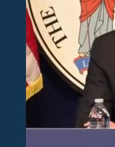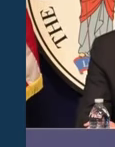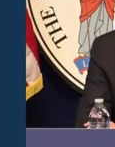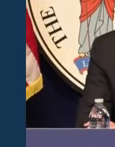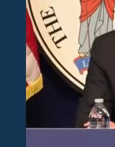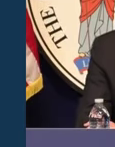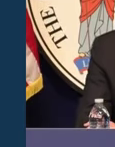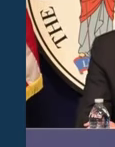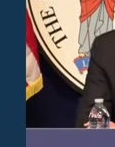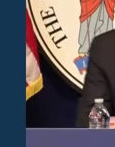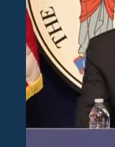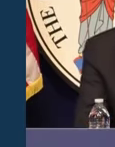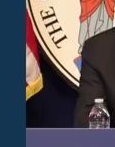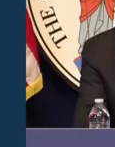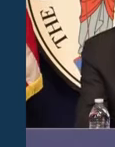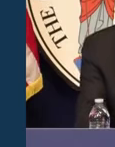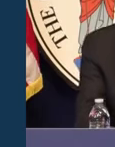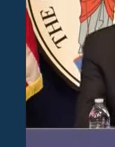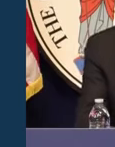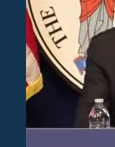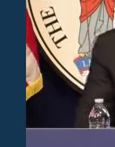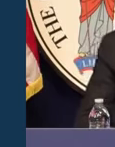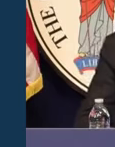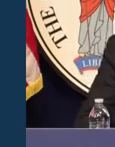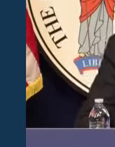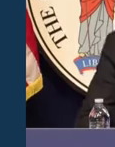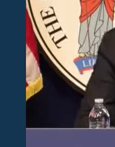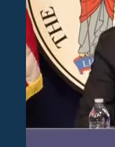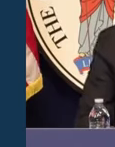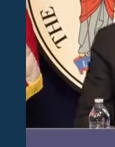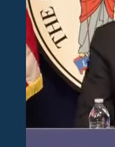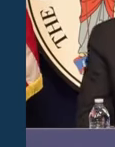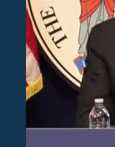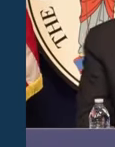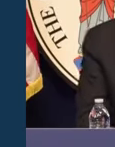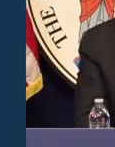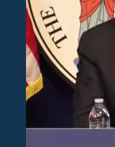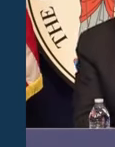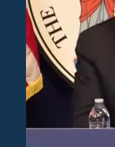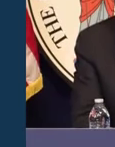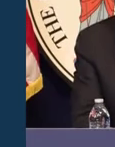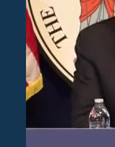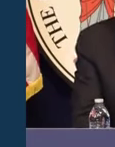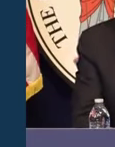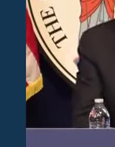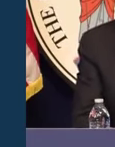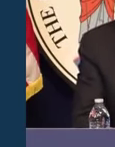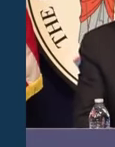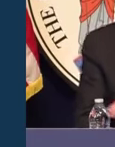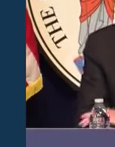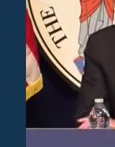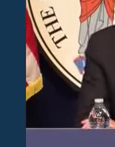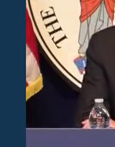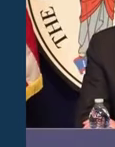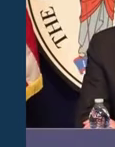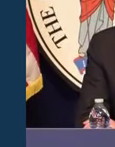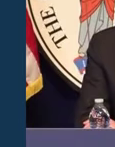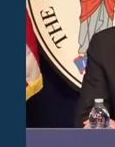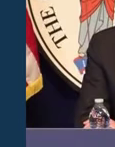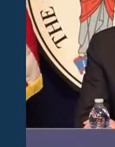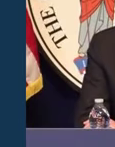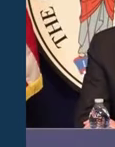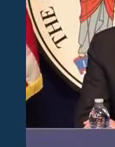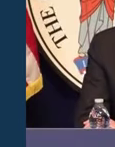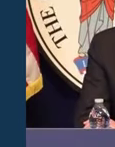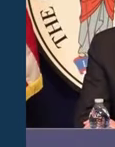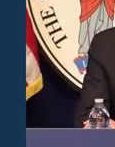it up. Quick shift of the gears to testing. Our 2 FEMA-partnered drive-through testing sites